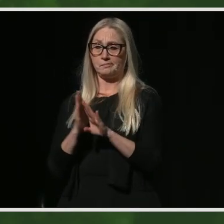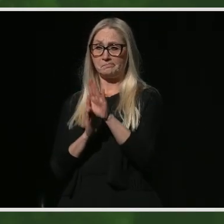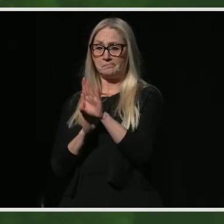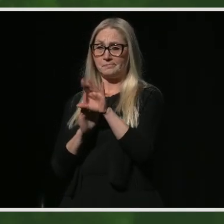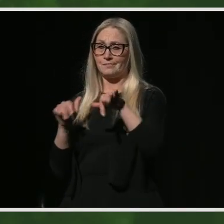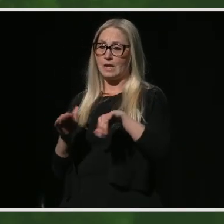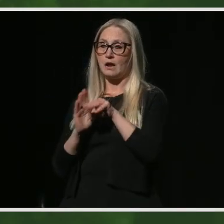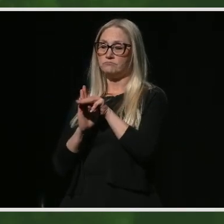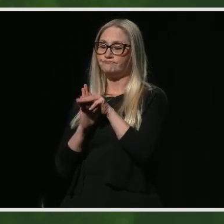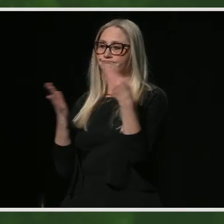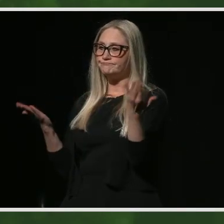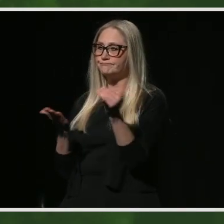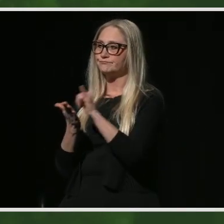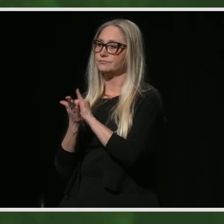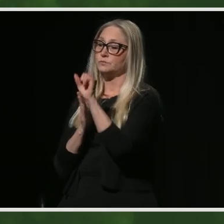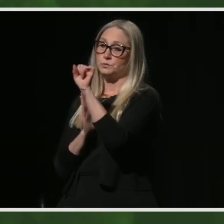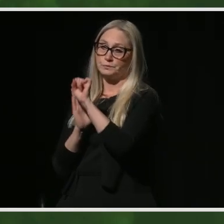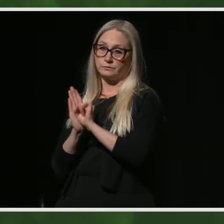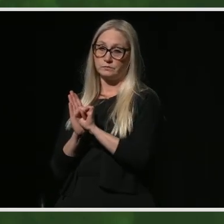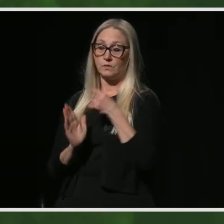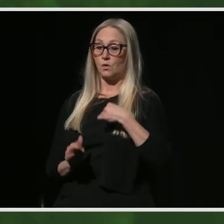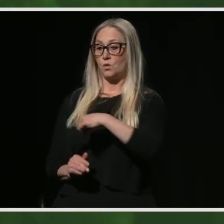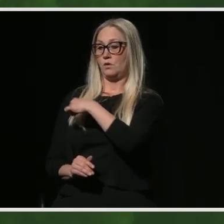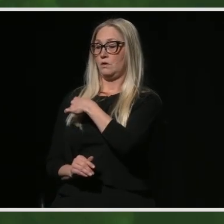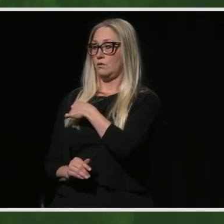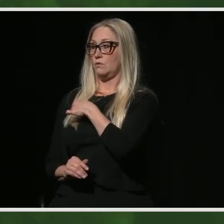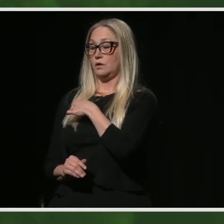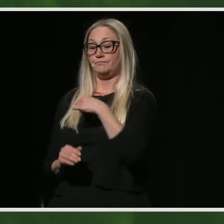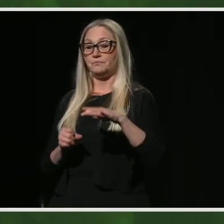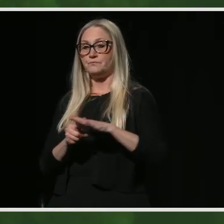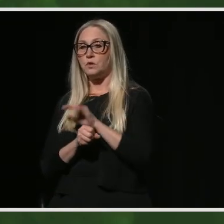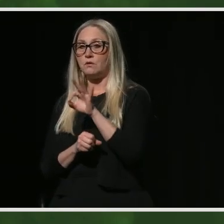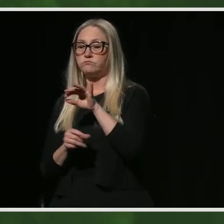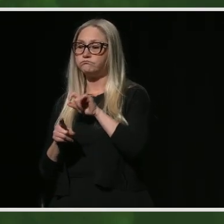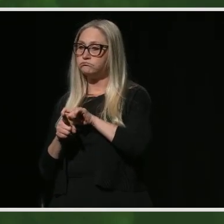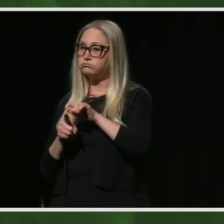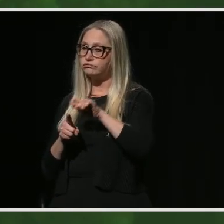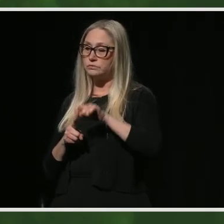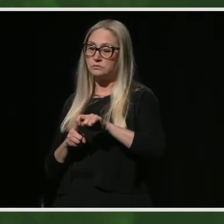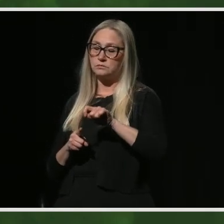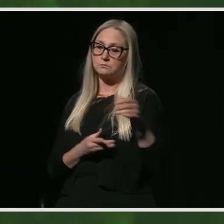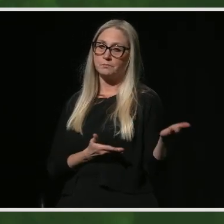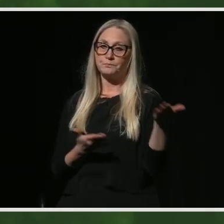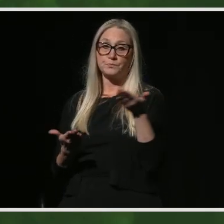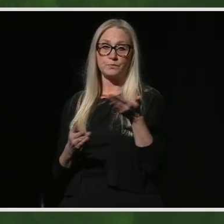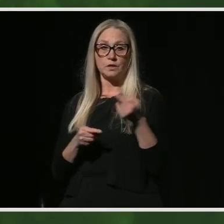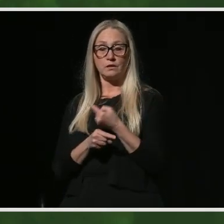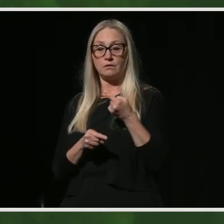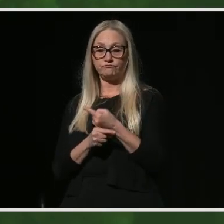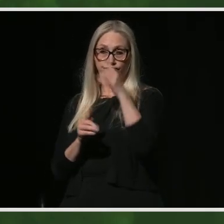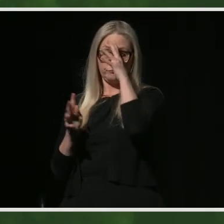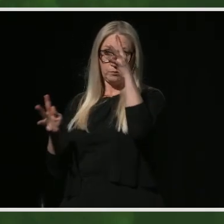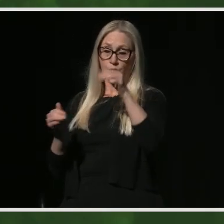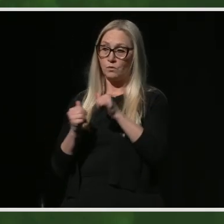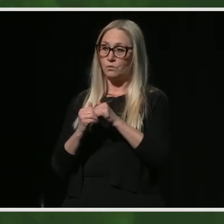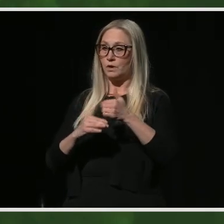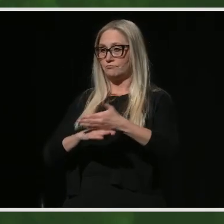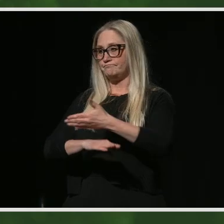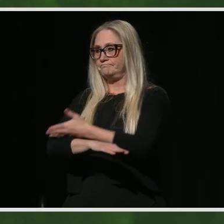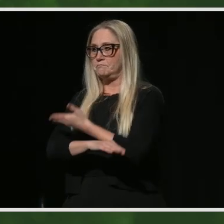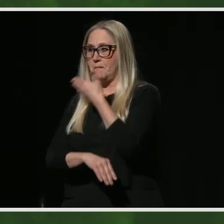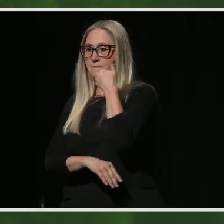in New York State. We, Full of Beans, bring the right innovation with our better flour. As the